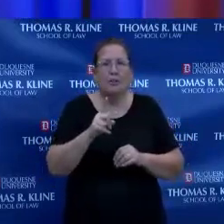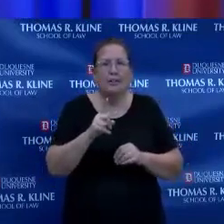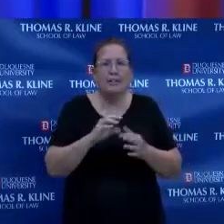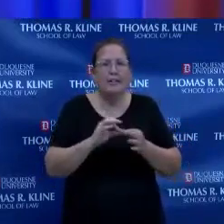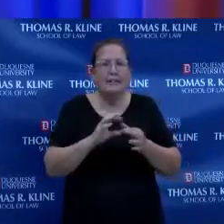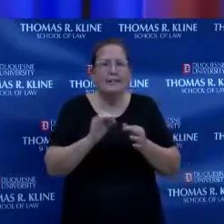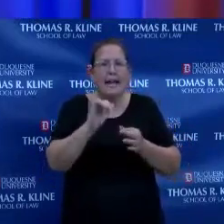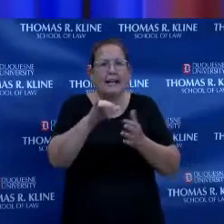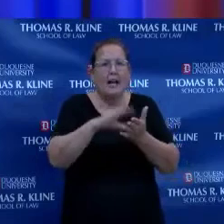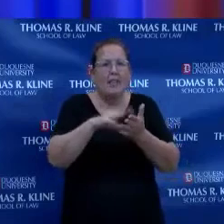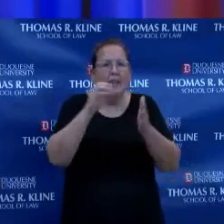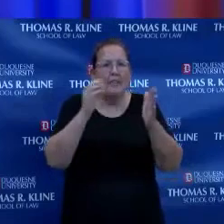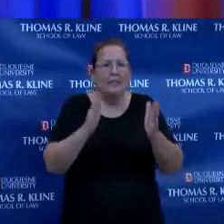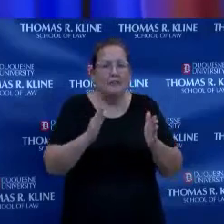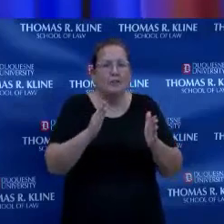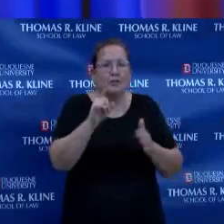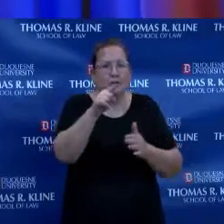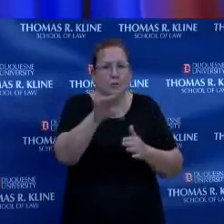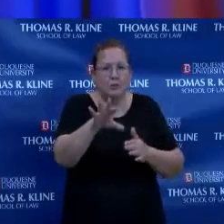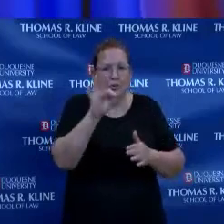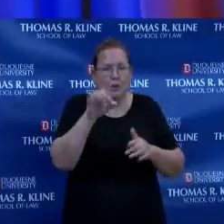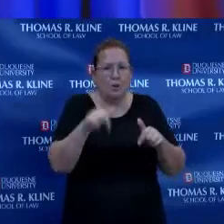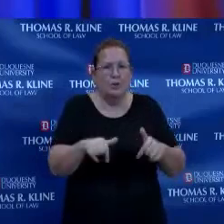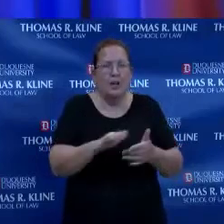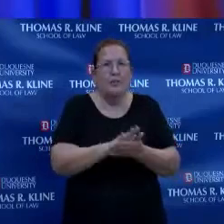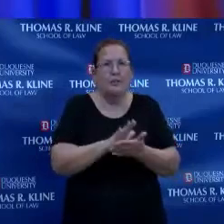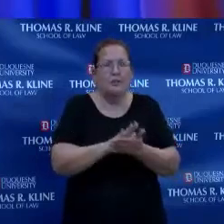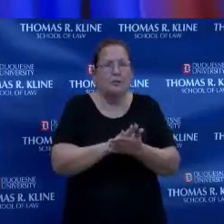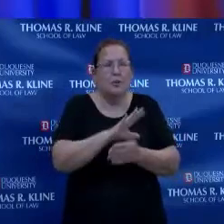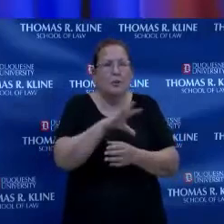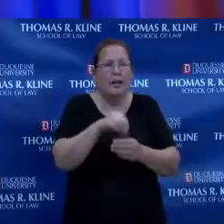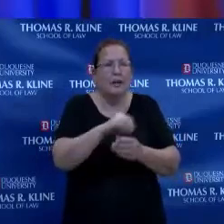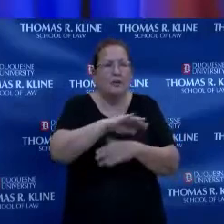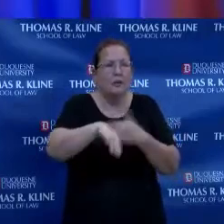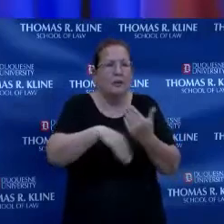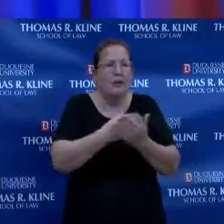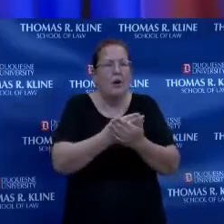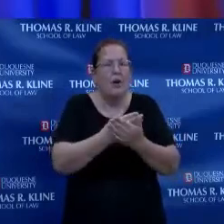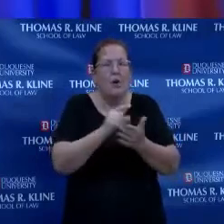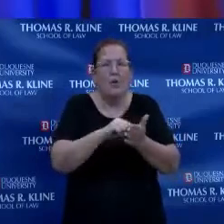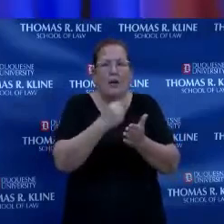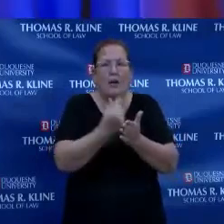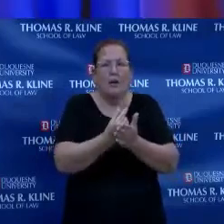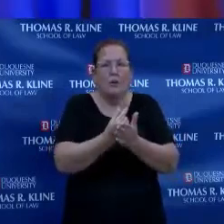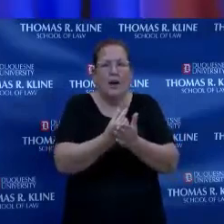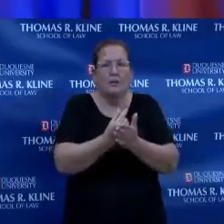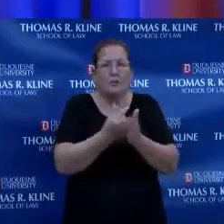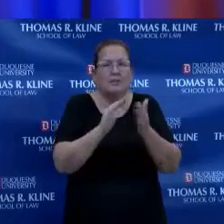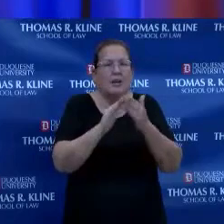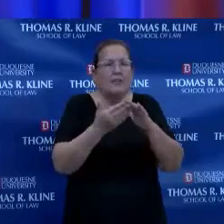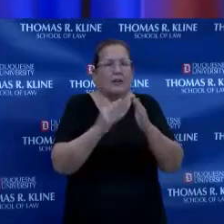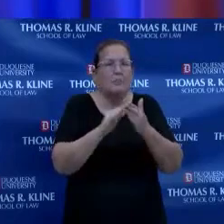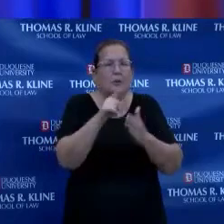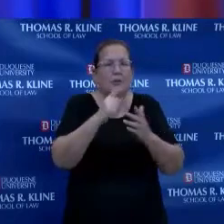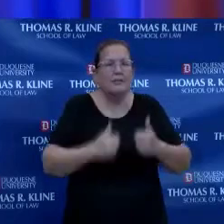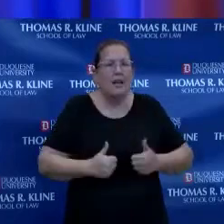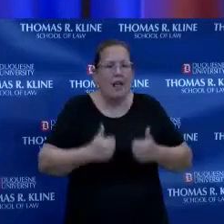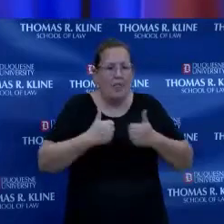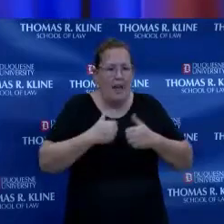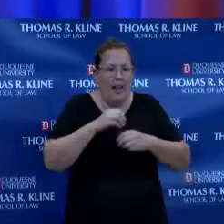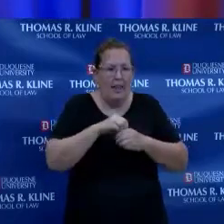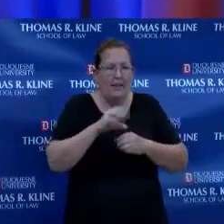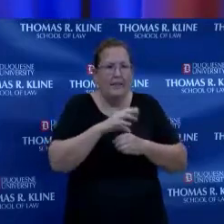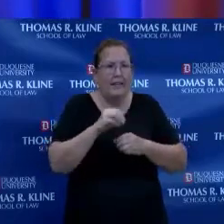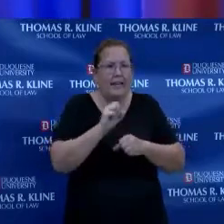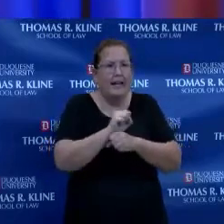Duquesne Kline Law School, including all of you graduates, the communities they will live in and work in and